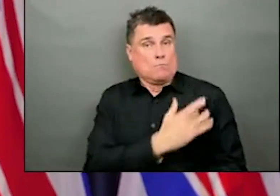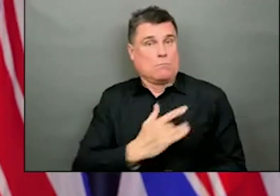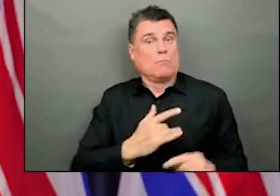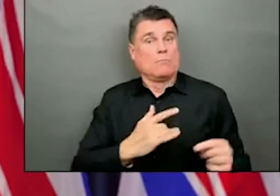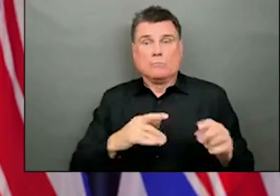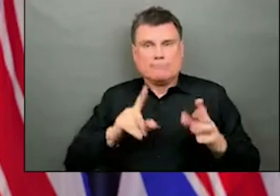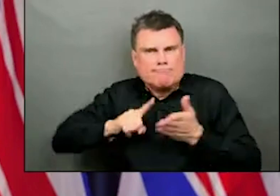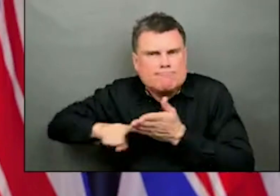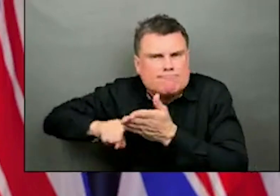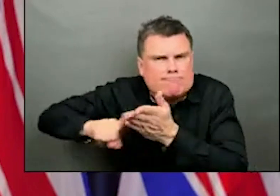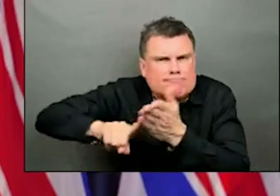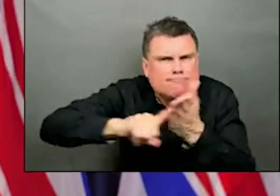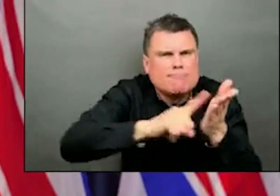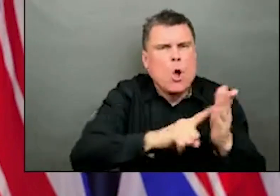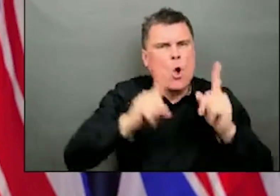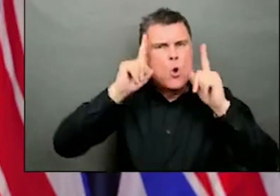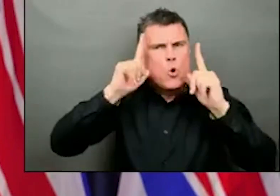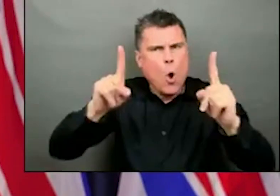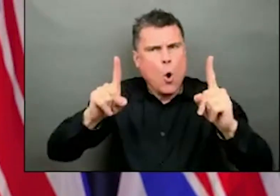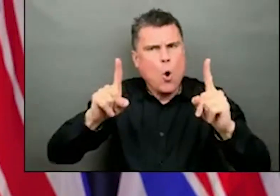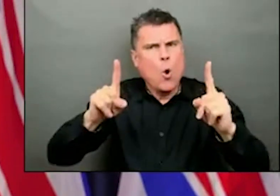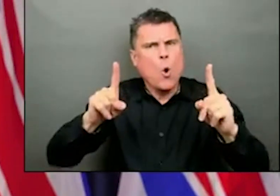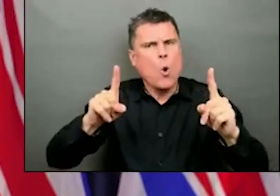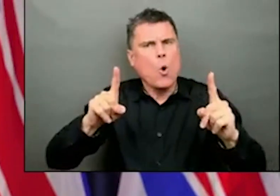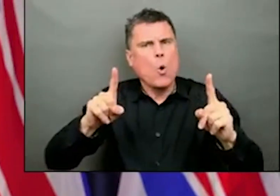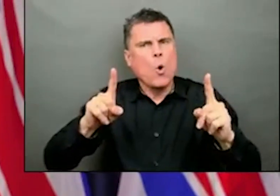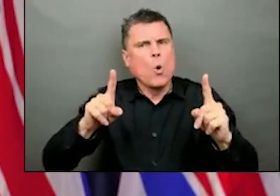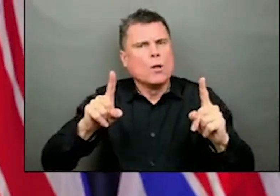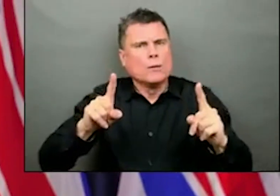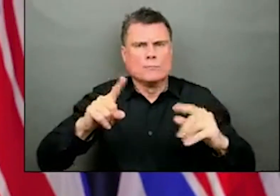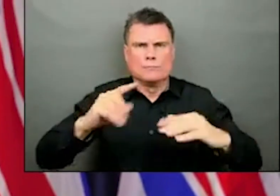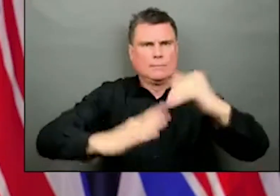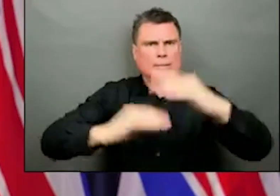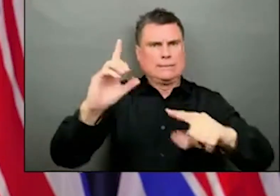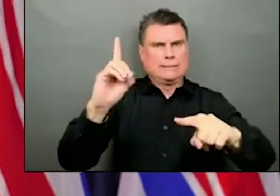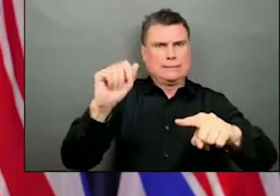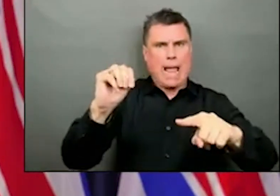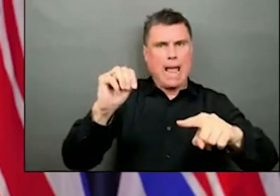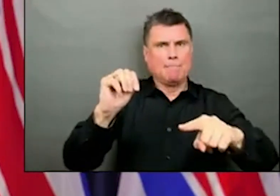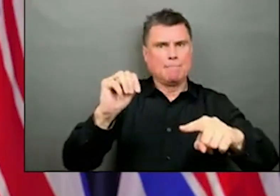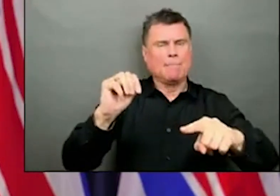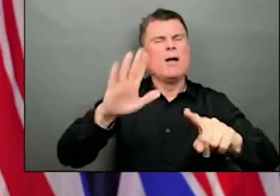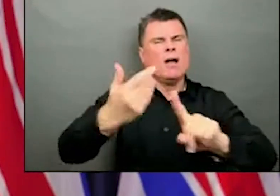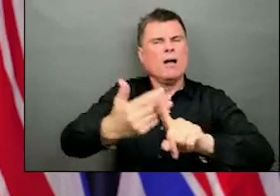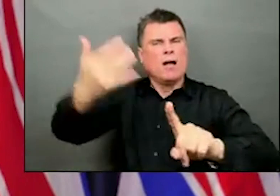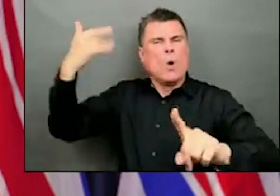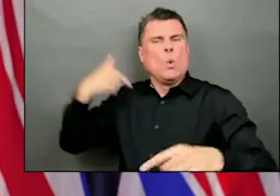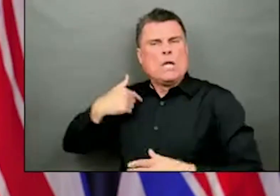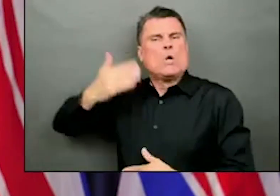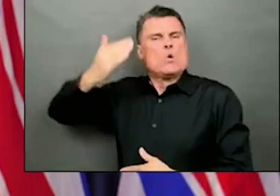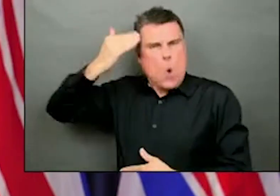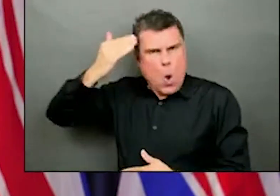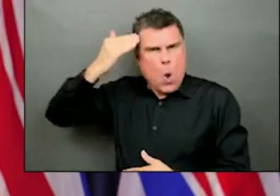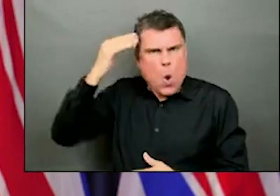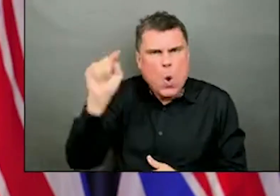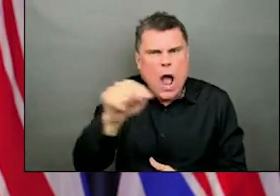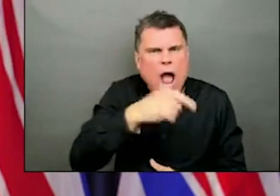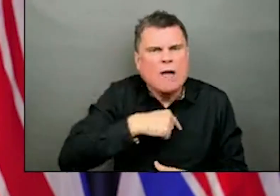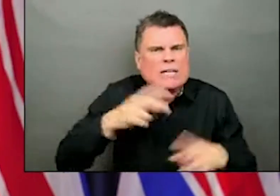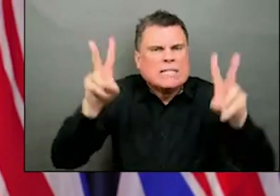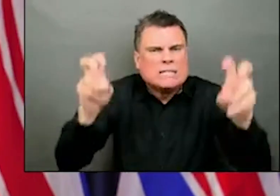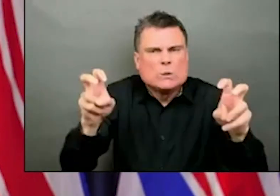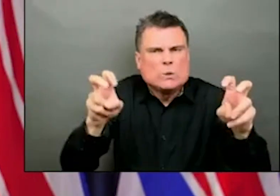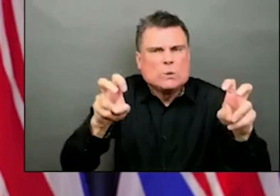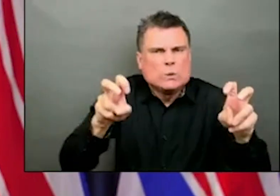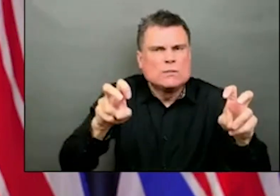entered into the contract that they signed to get the project going of the challenges on the left bank of the project. The BC